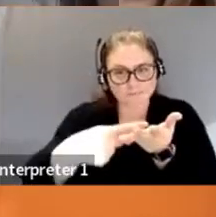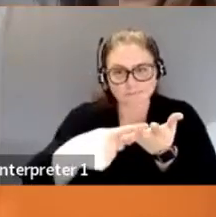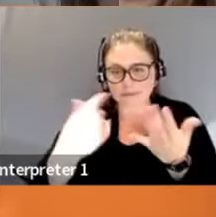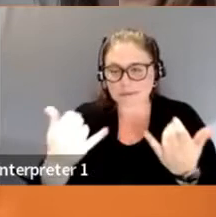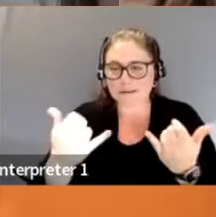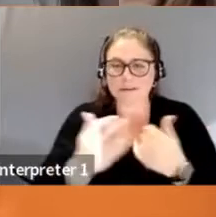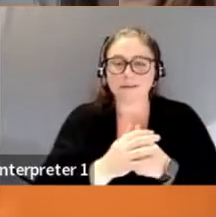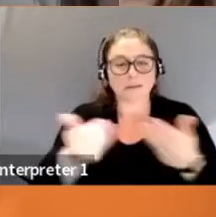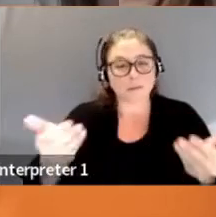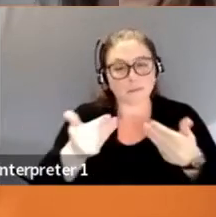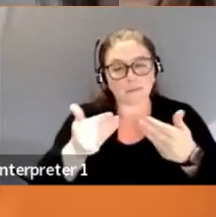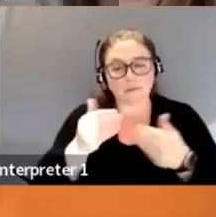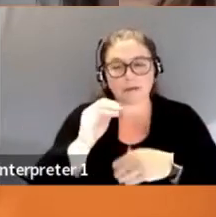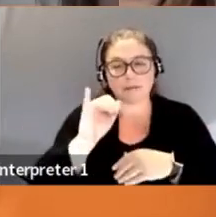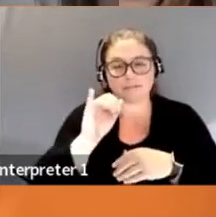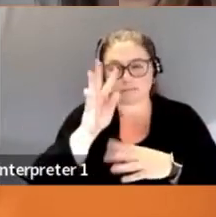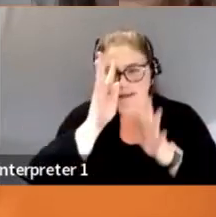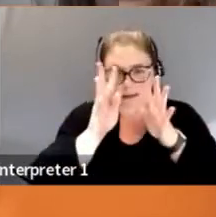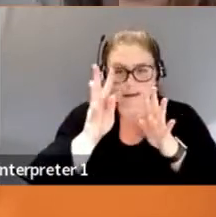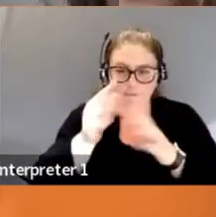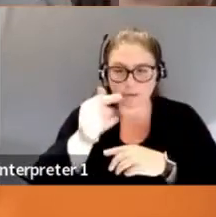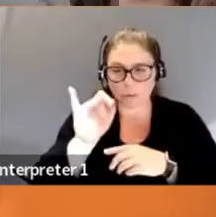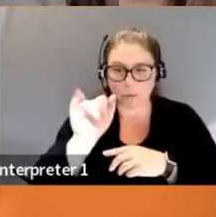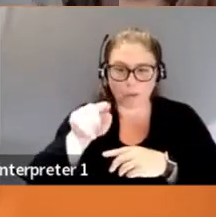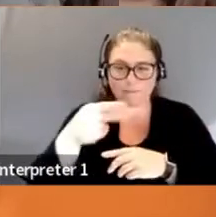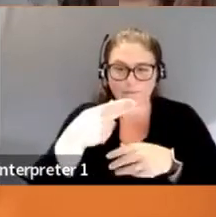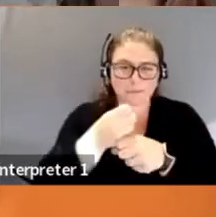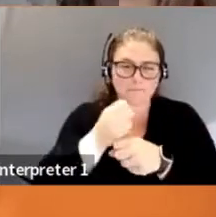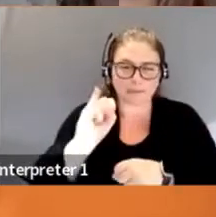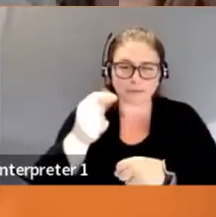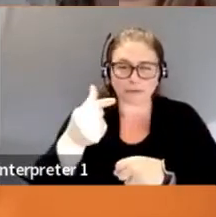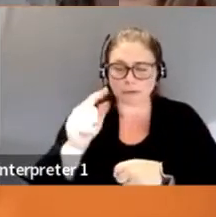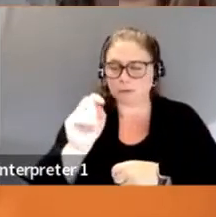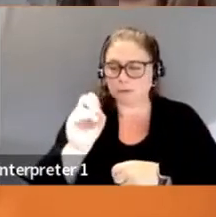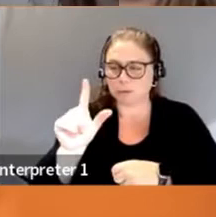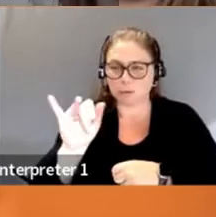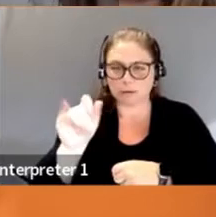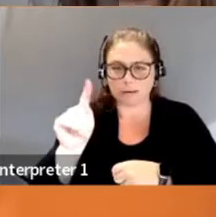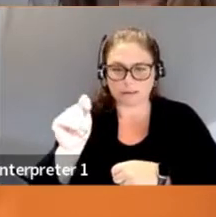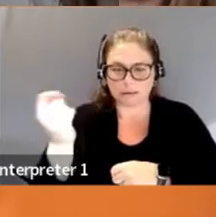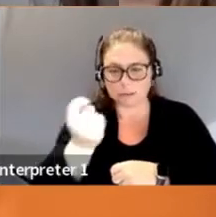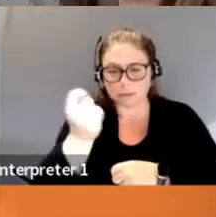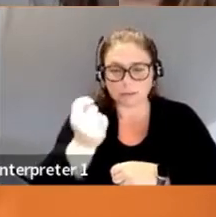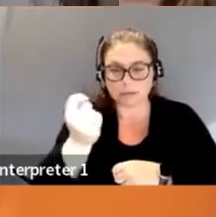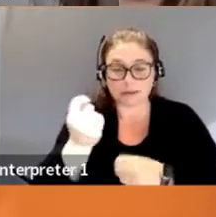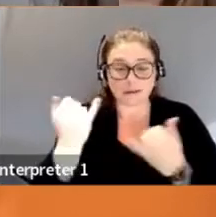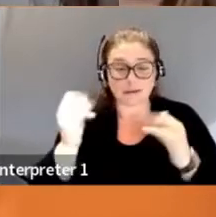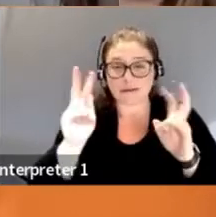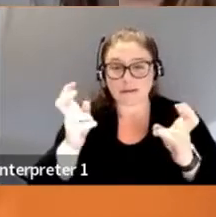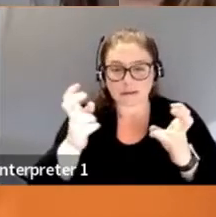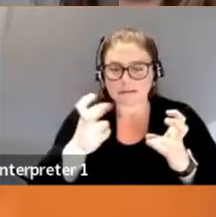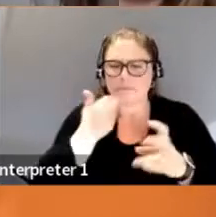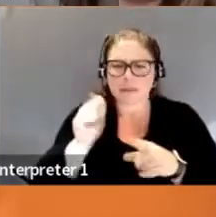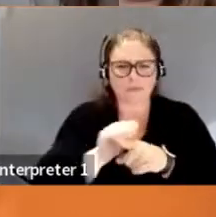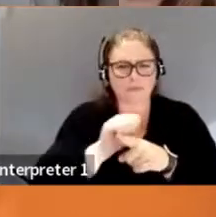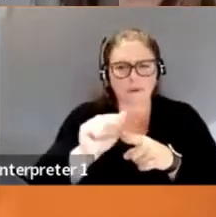Welcome to Innovation Guelph presents Toolkit Tuesday. Today's session is called Best Practices for Finding and Getting Funding for Your